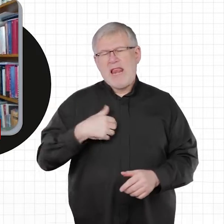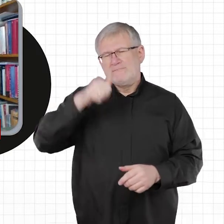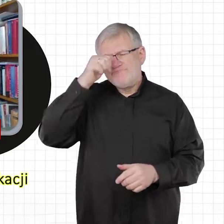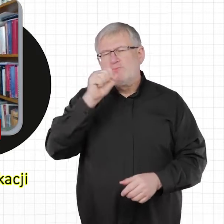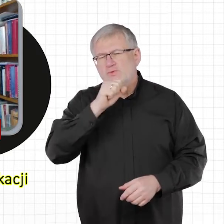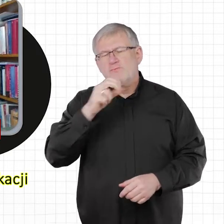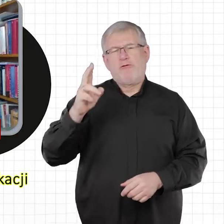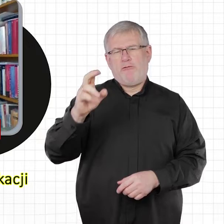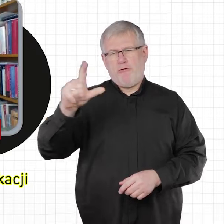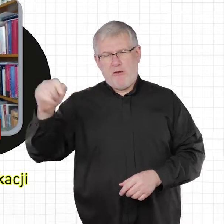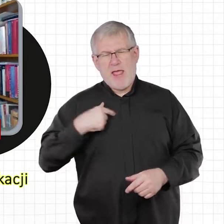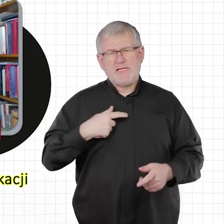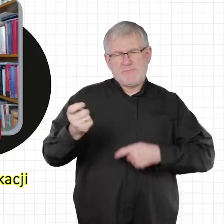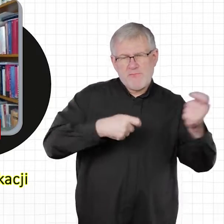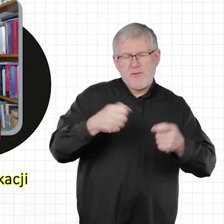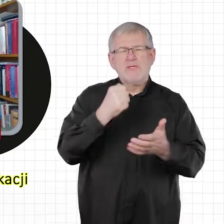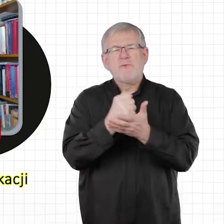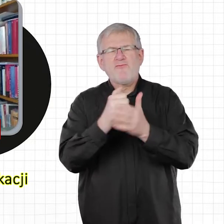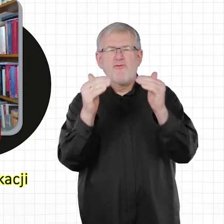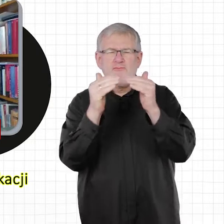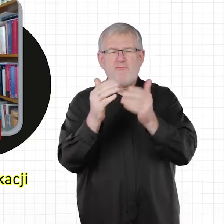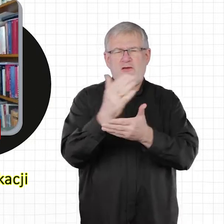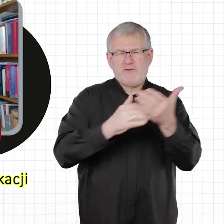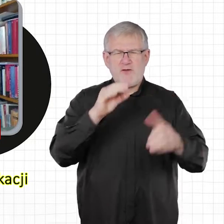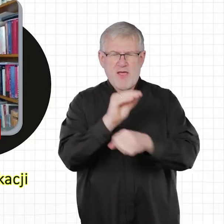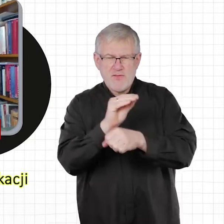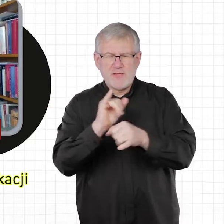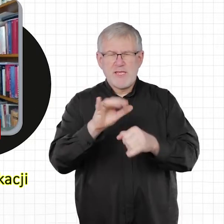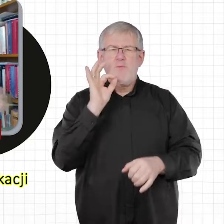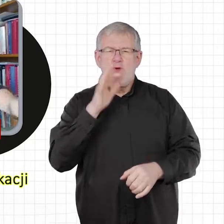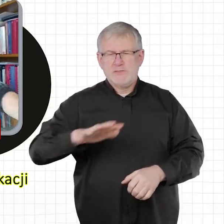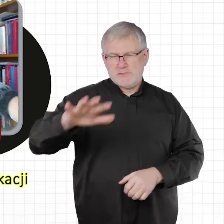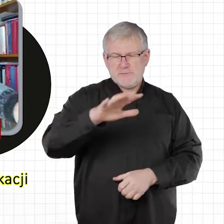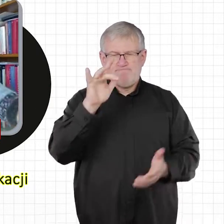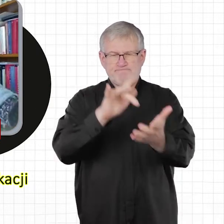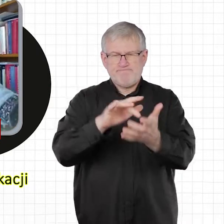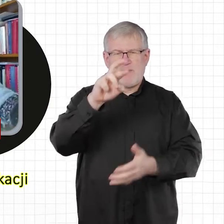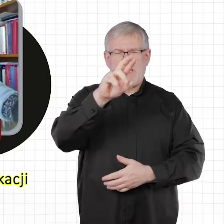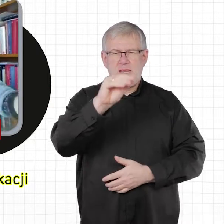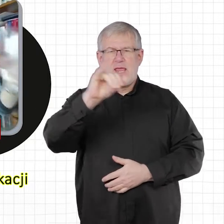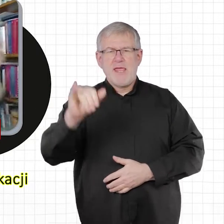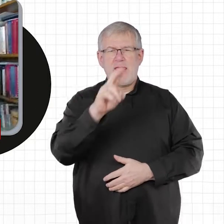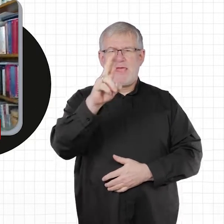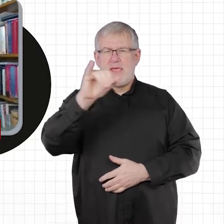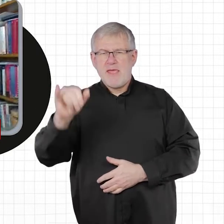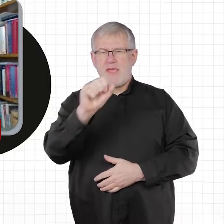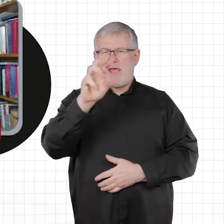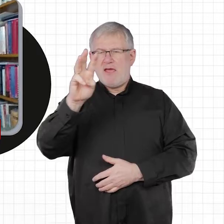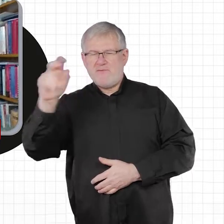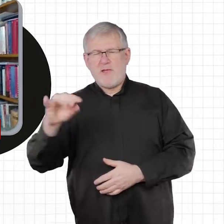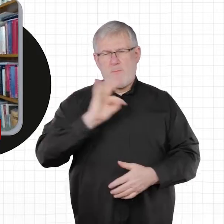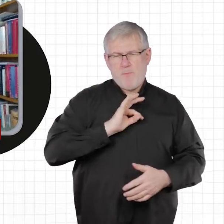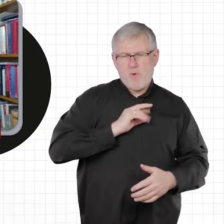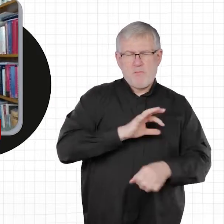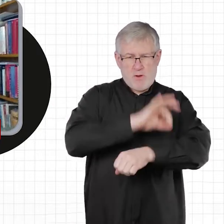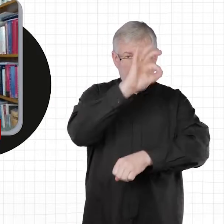Kolla. I am a project manager for equality in the Department of Education and Youth in Reykjavík. My project